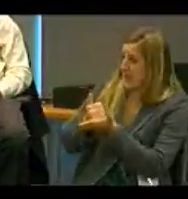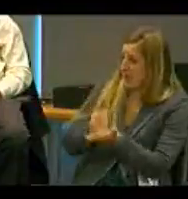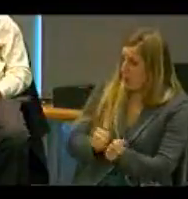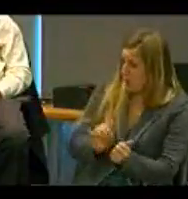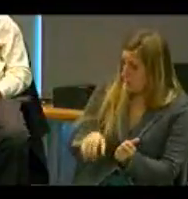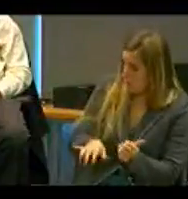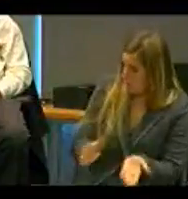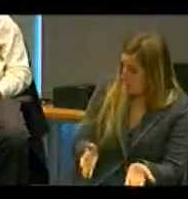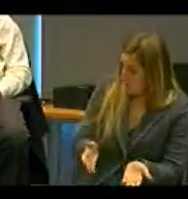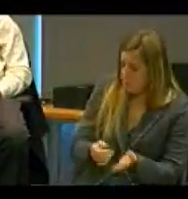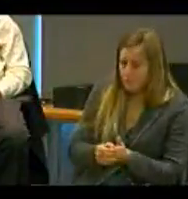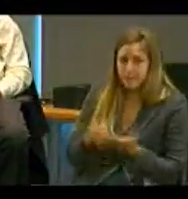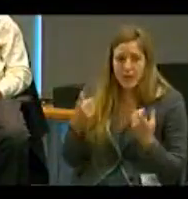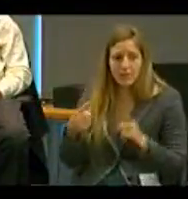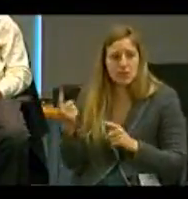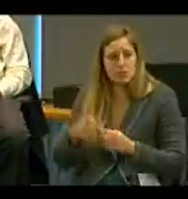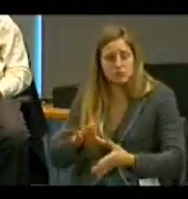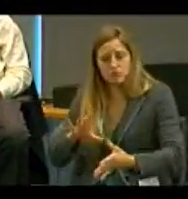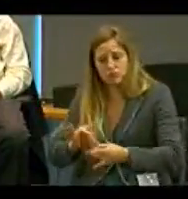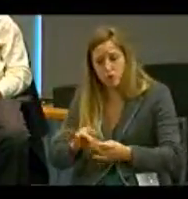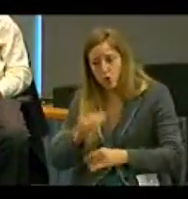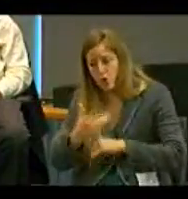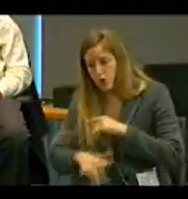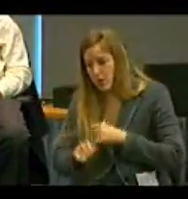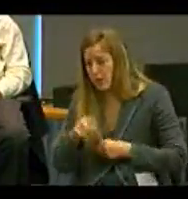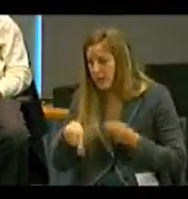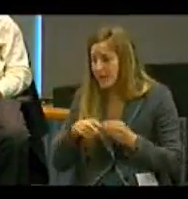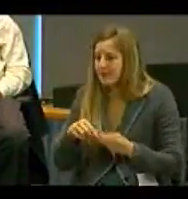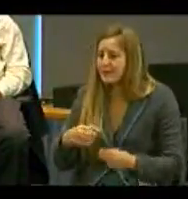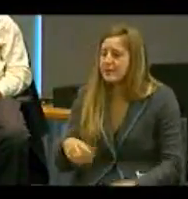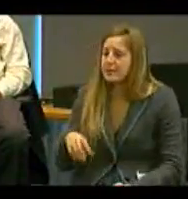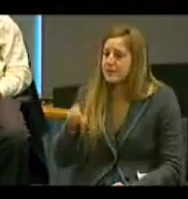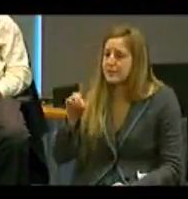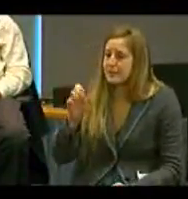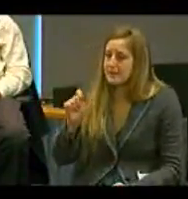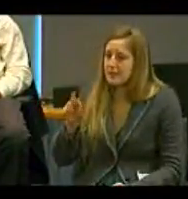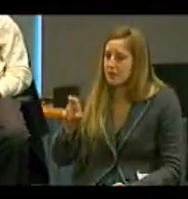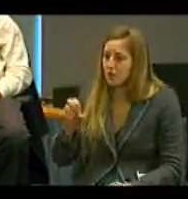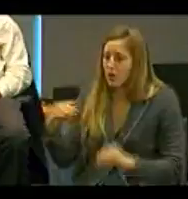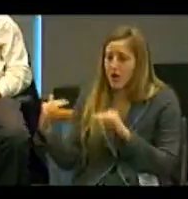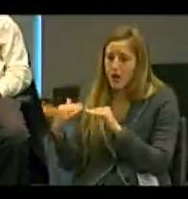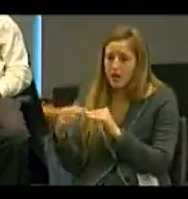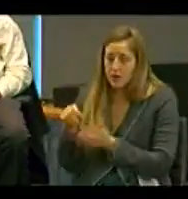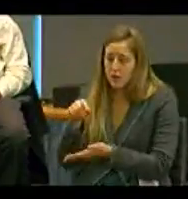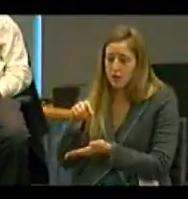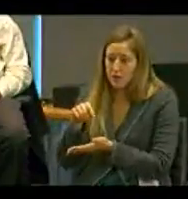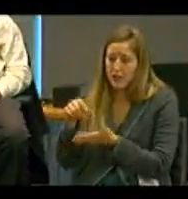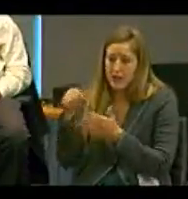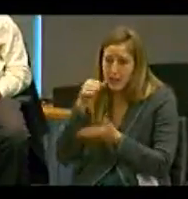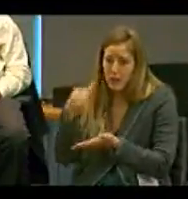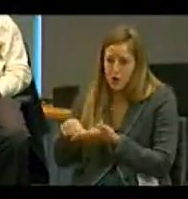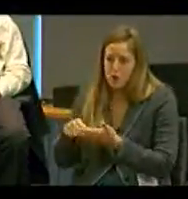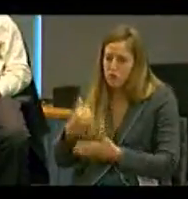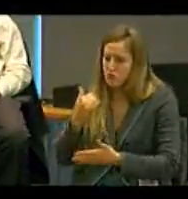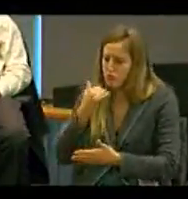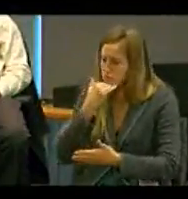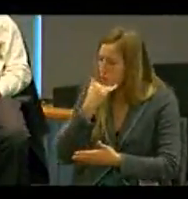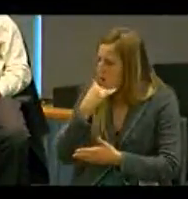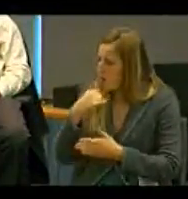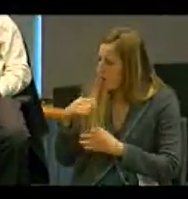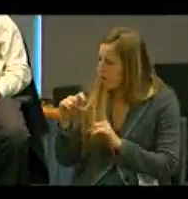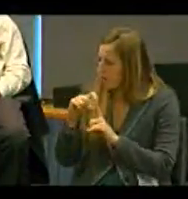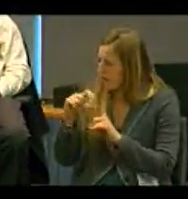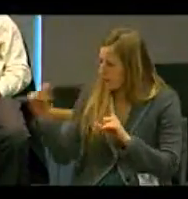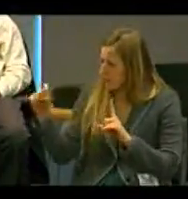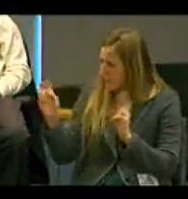stated earlier that the Dear Colleague letter was wrong-headed. Before we close, I thought it might be good for us